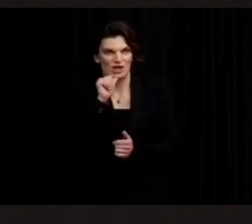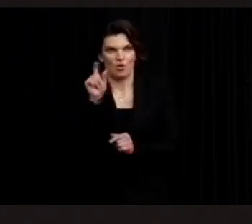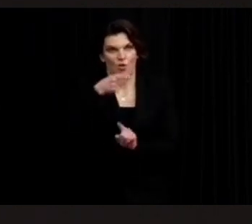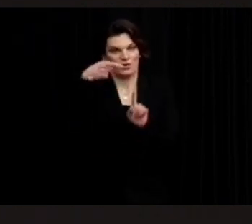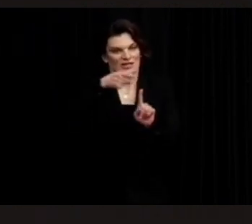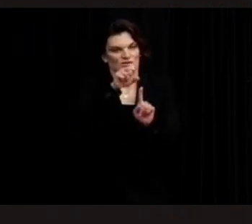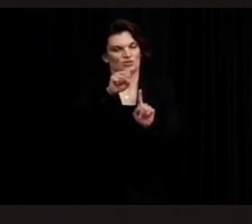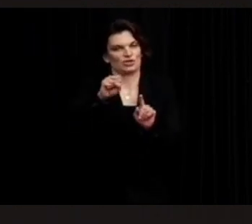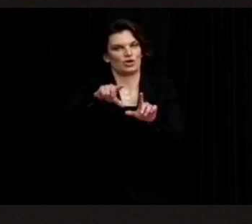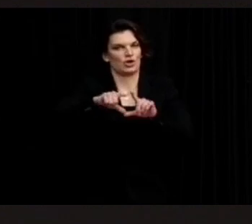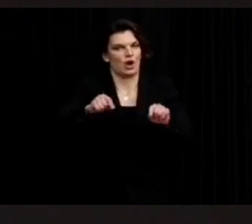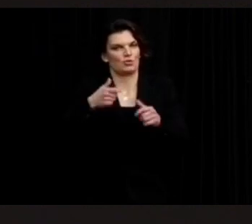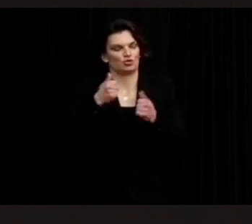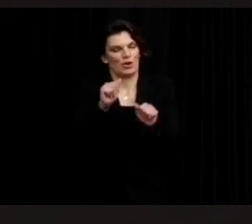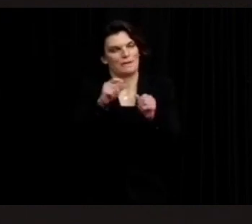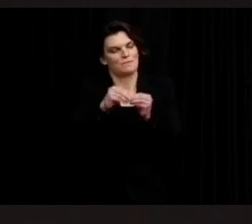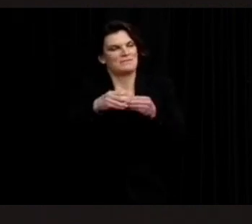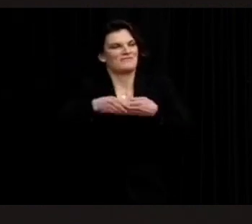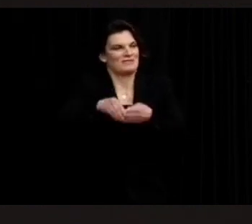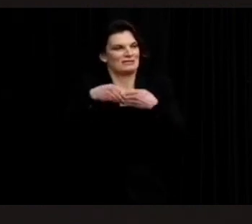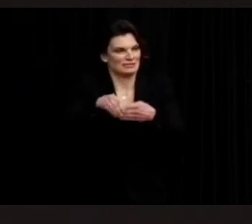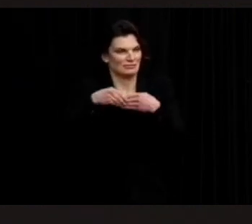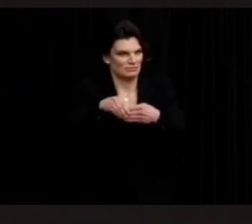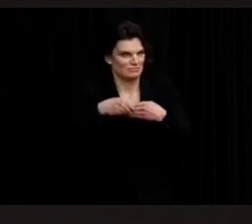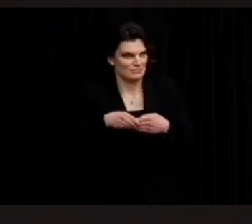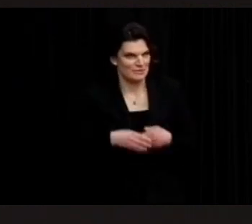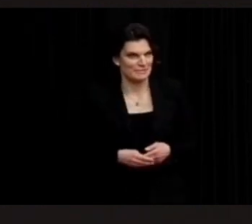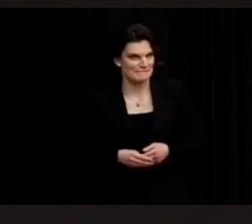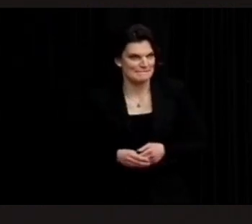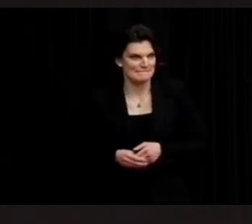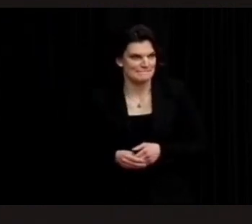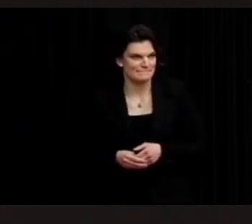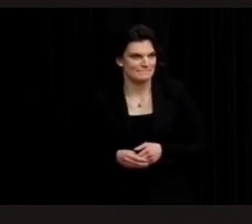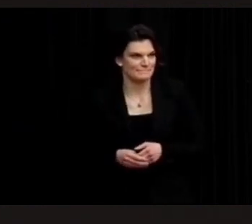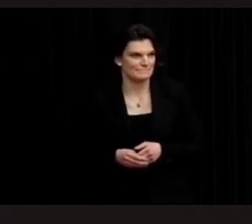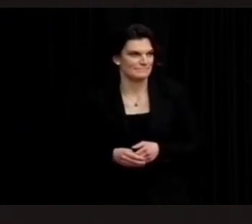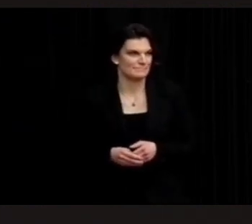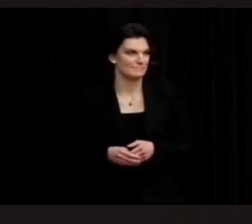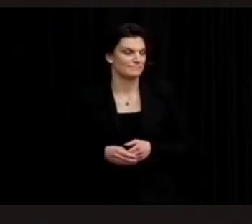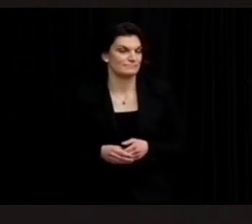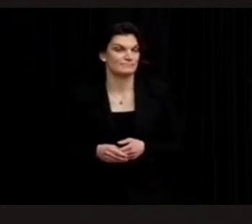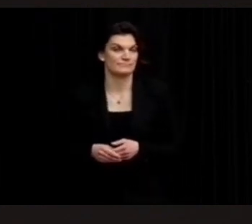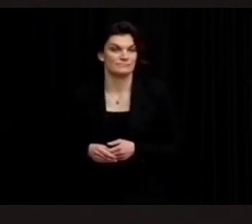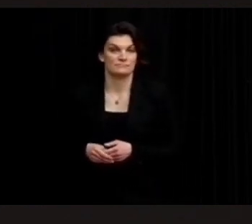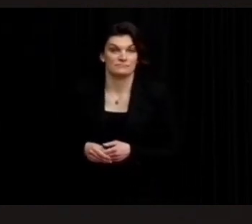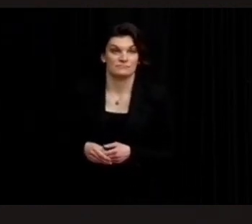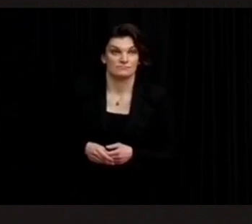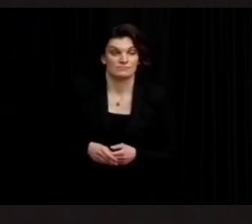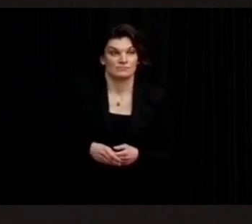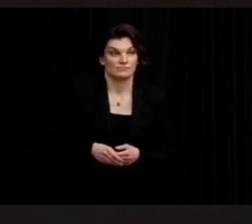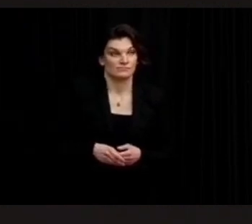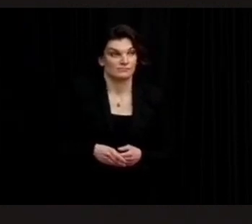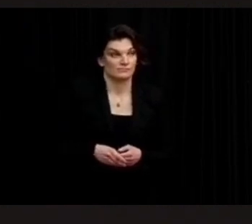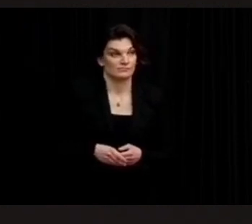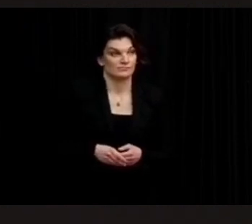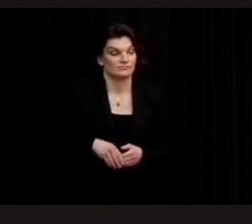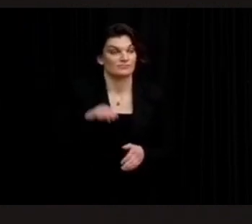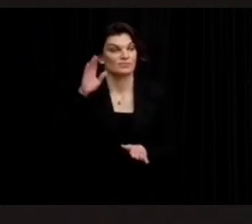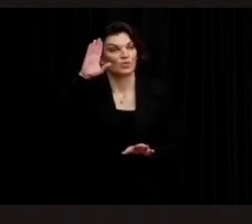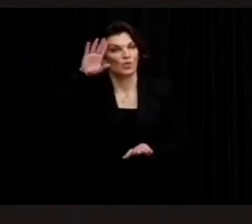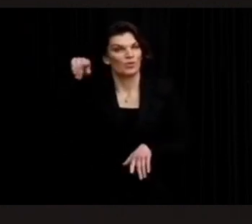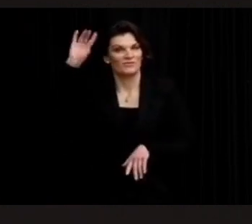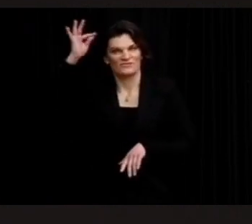card. Just trying to be as flexible as possible and trying to allow the minimal requirement that's placed on us by the